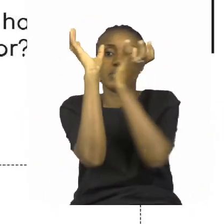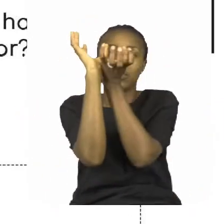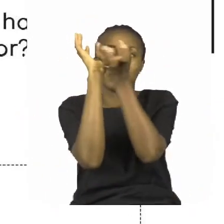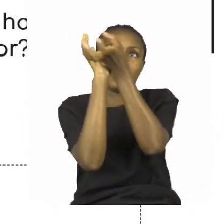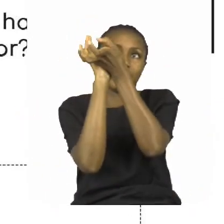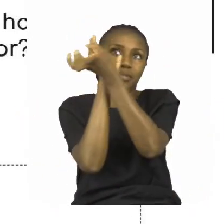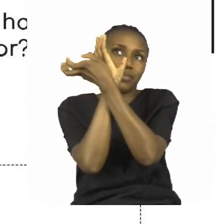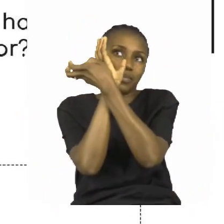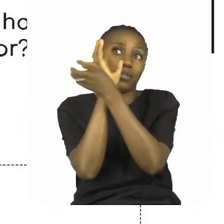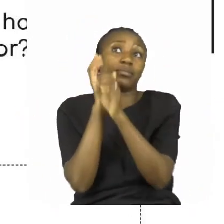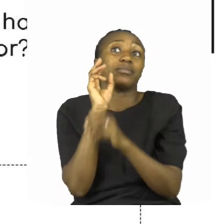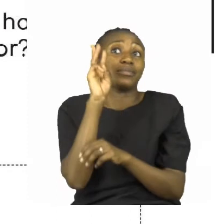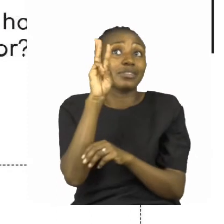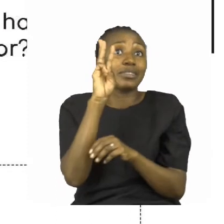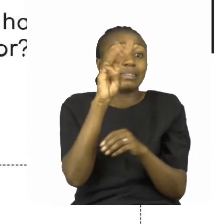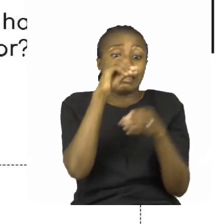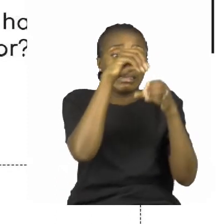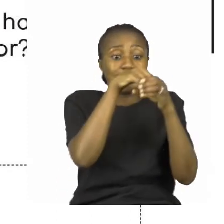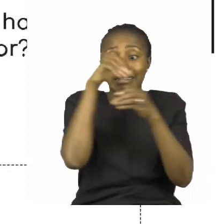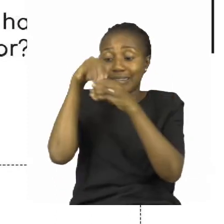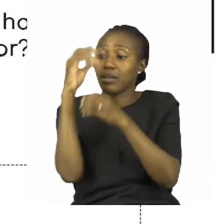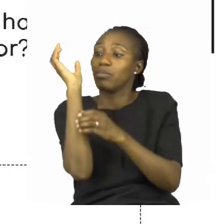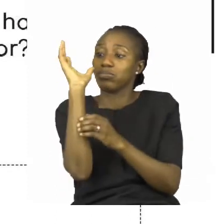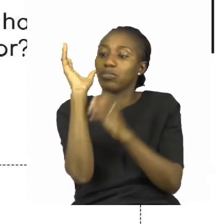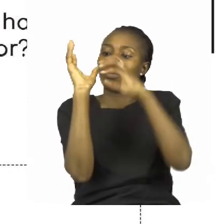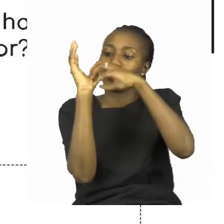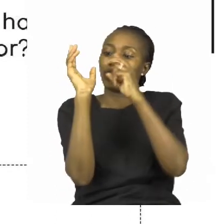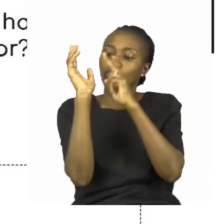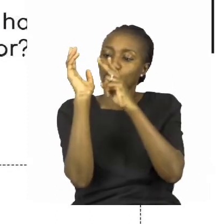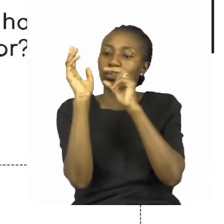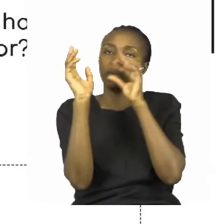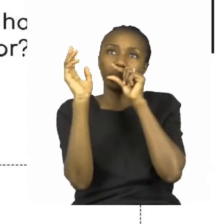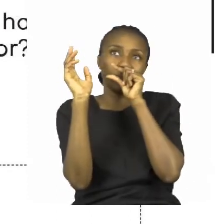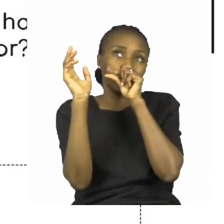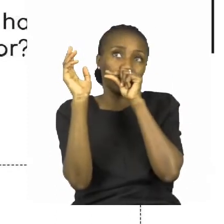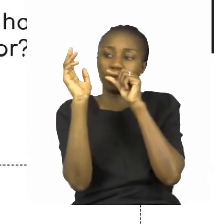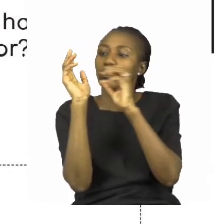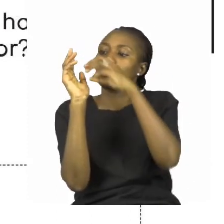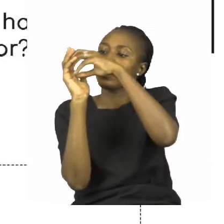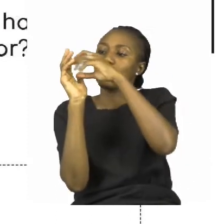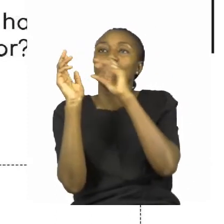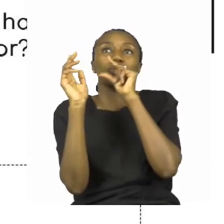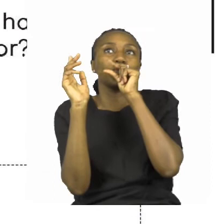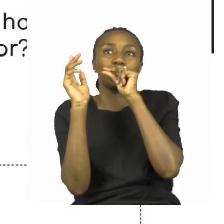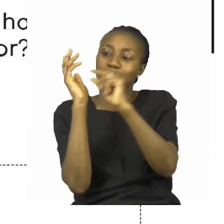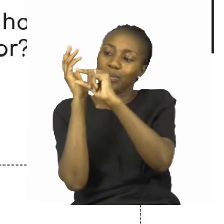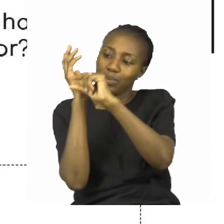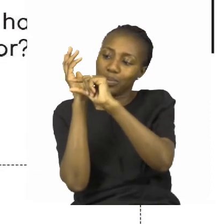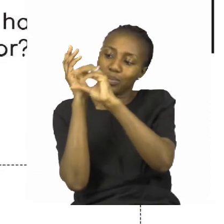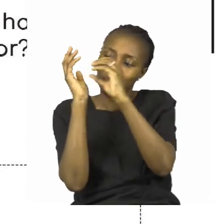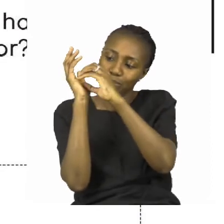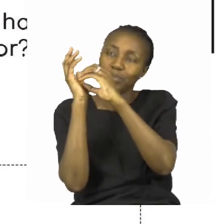nest, there are 2 chicks. How many chicks are there all